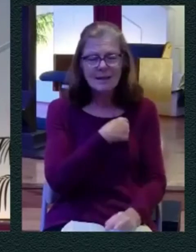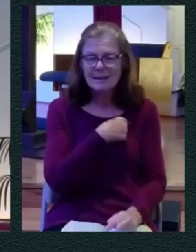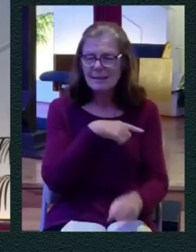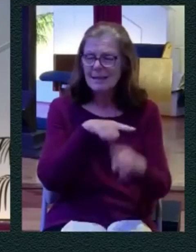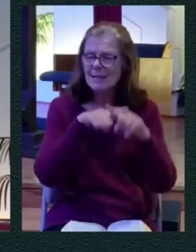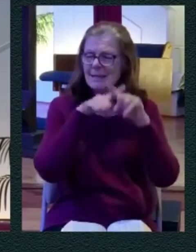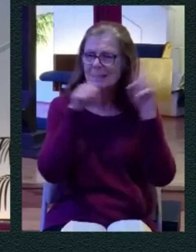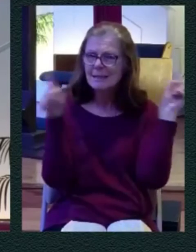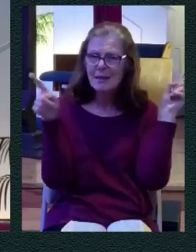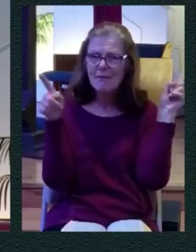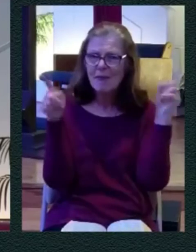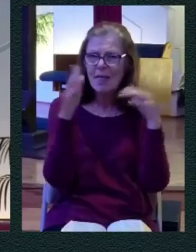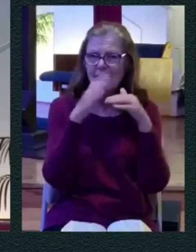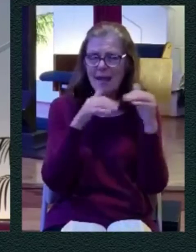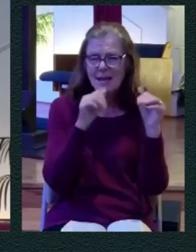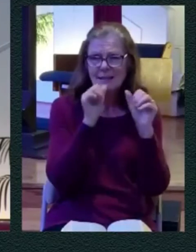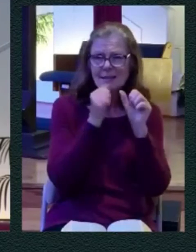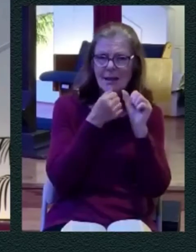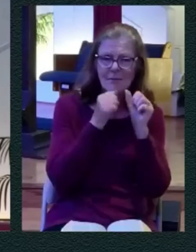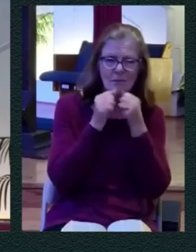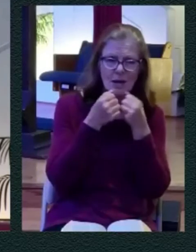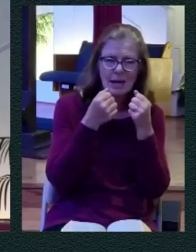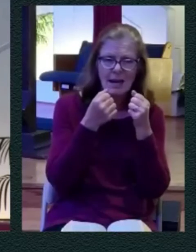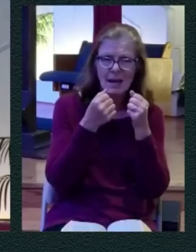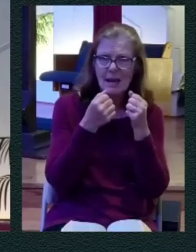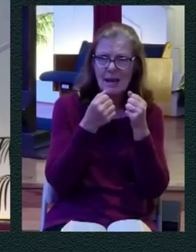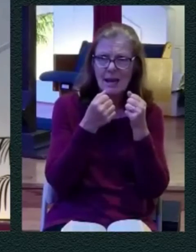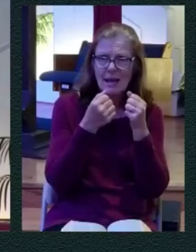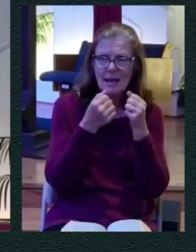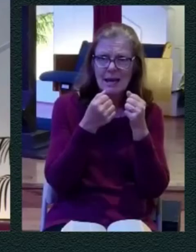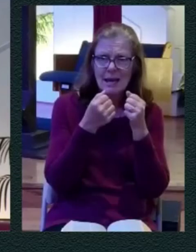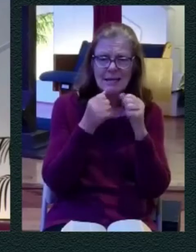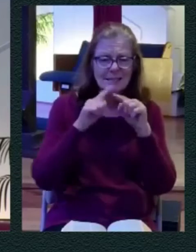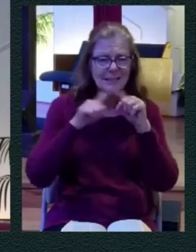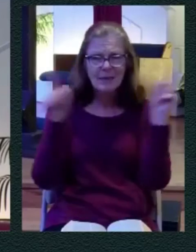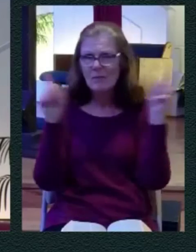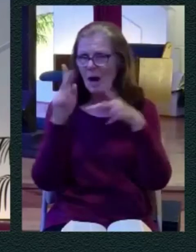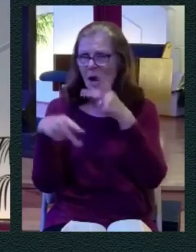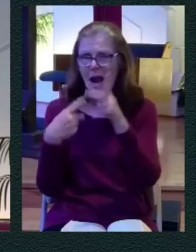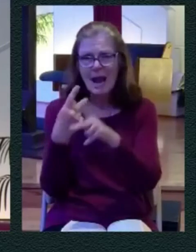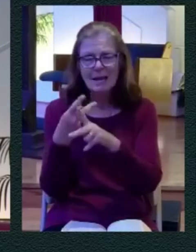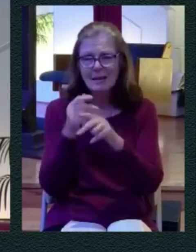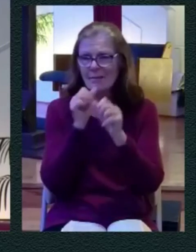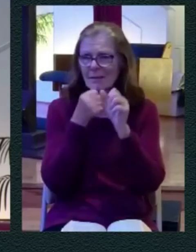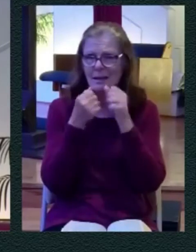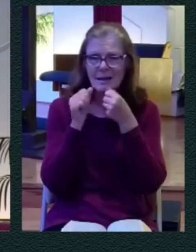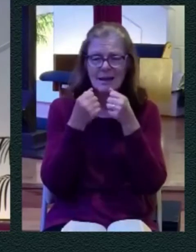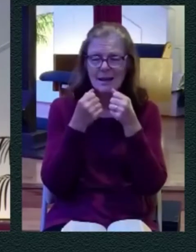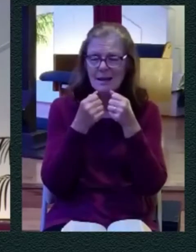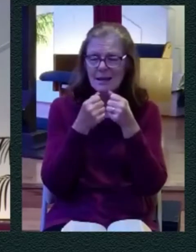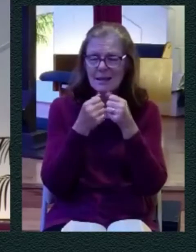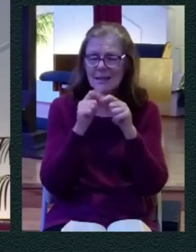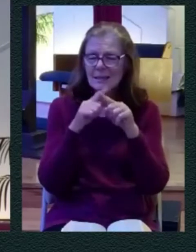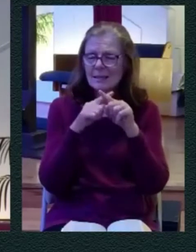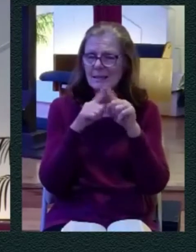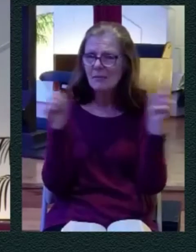curses, isn't it? Not the same kind of suffering, not the same motivation behind it.